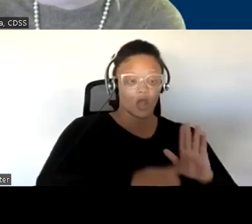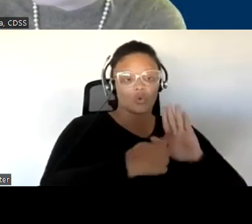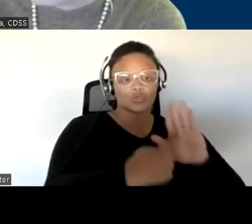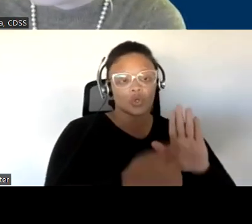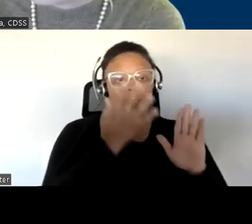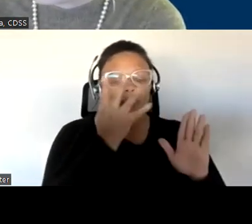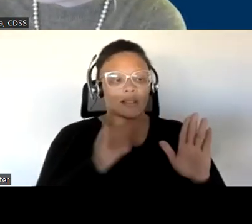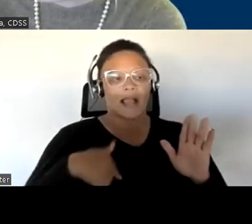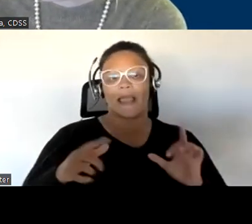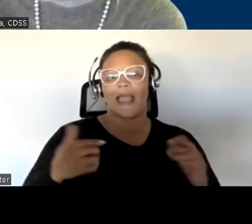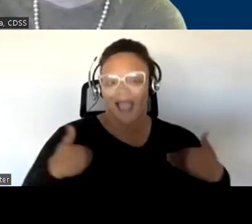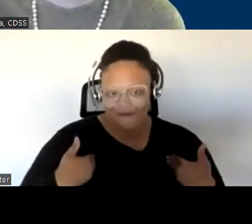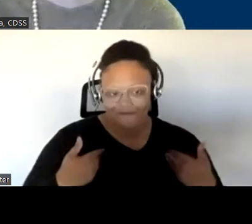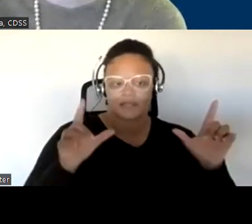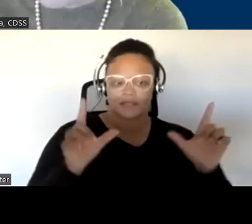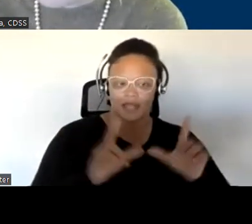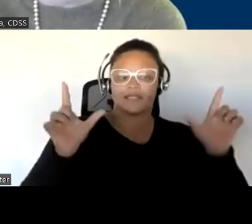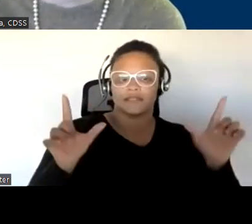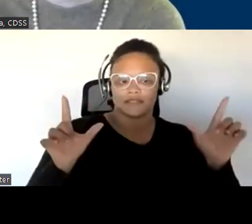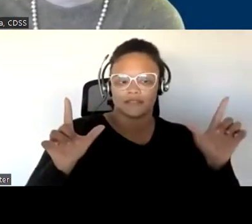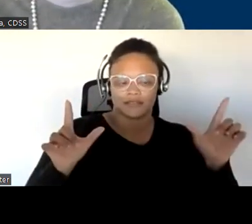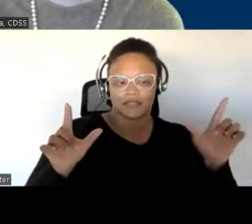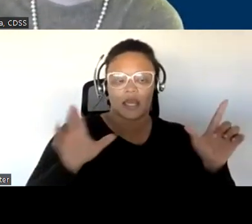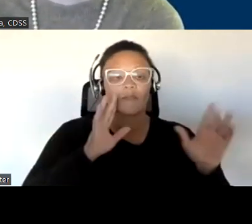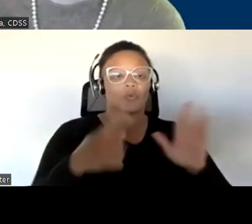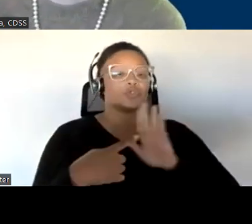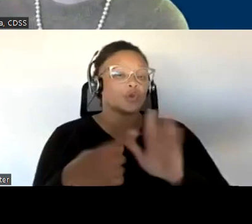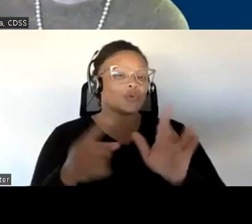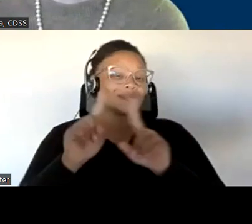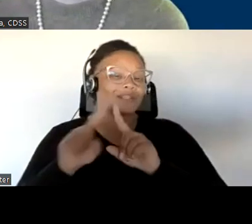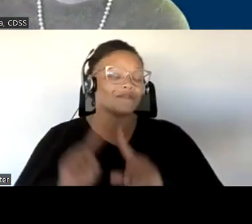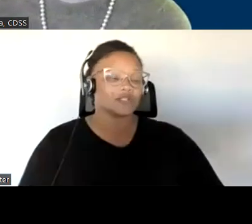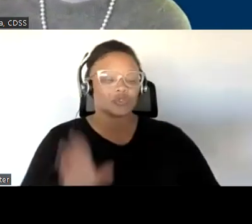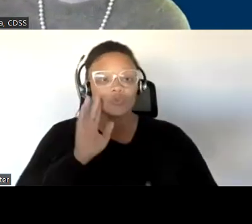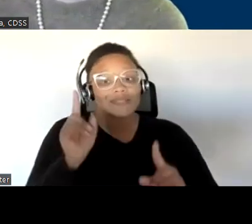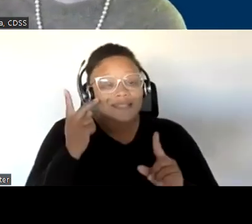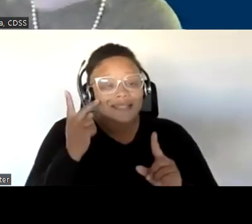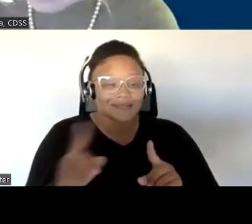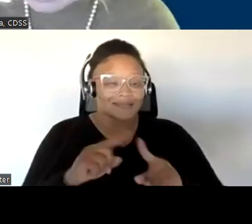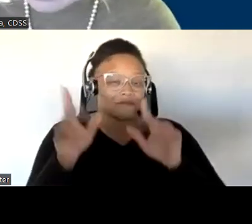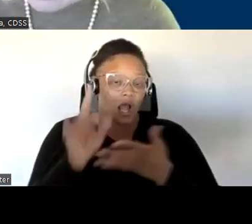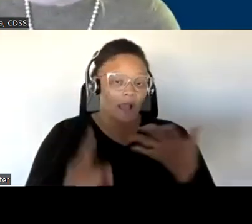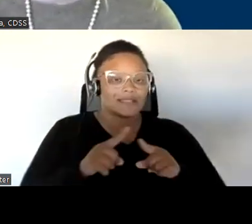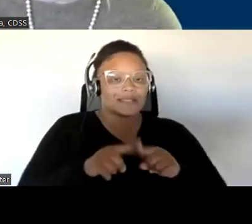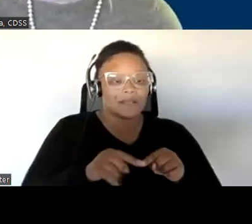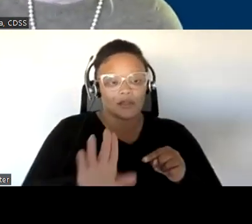Services. And I'm going to go over the differences in the survey. So you'll see different options depending on your answer here. So I'm going